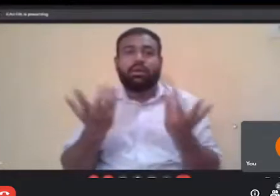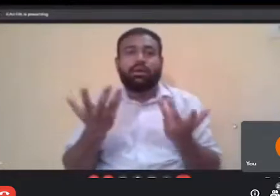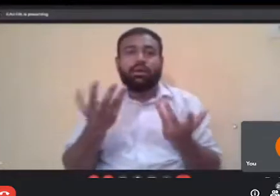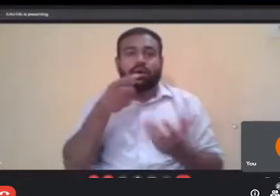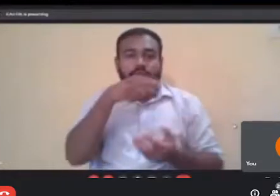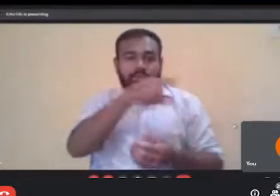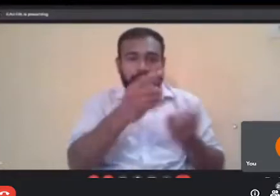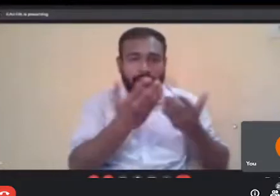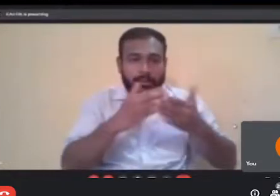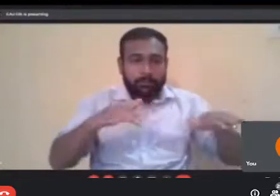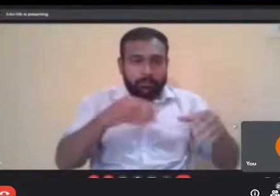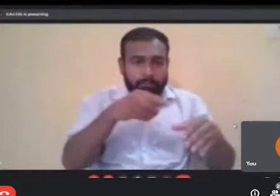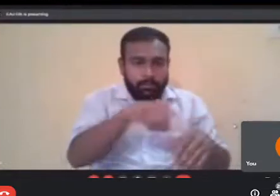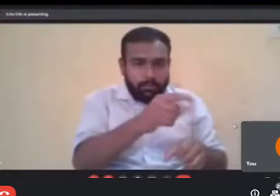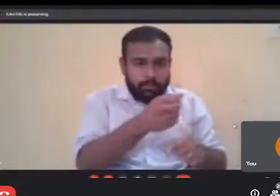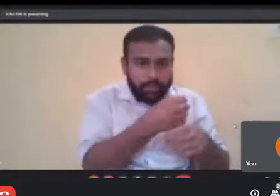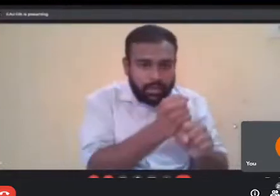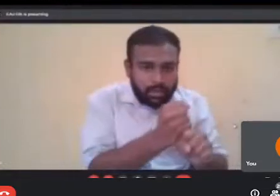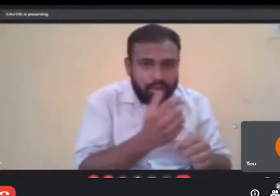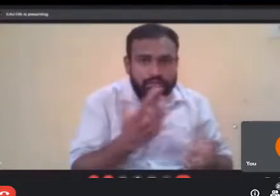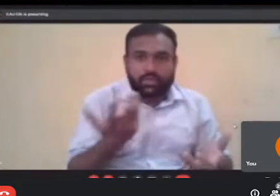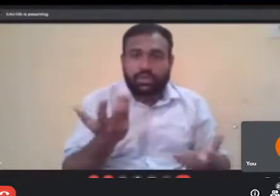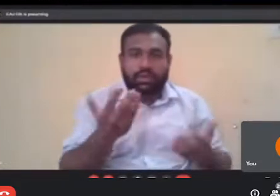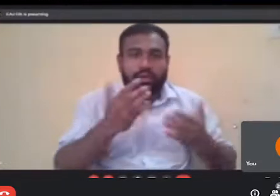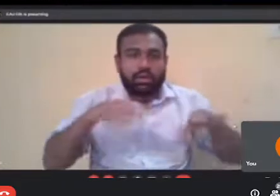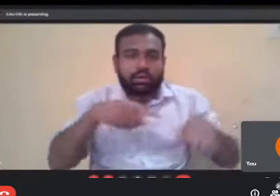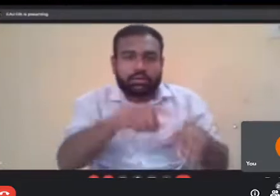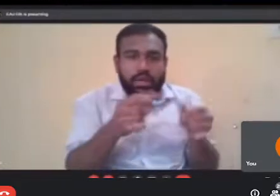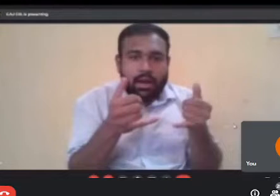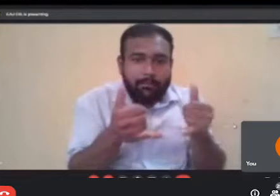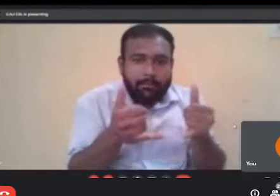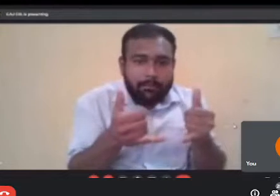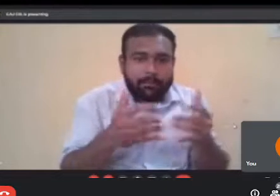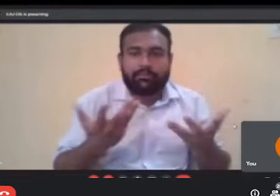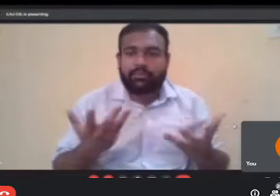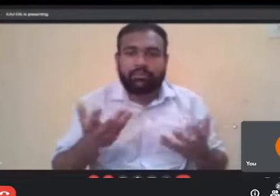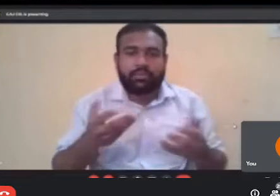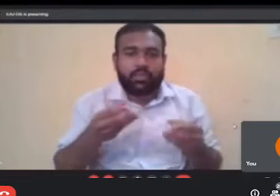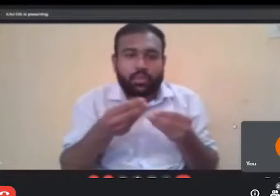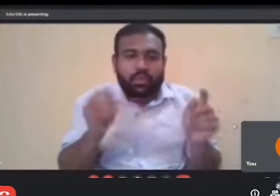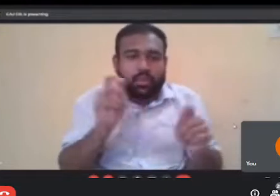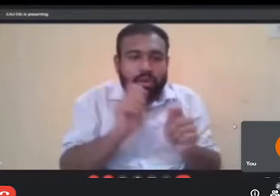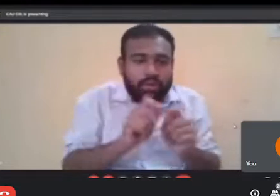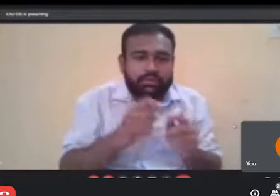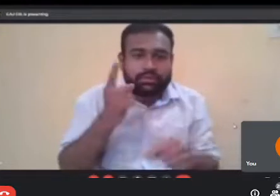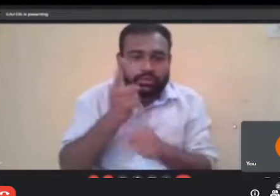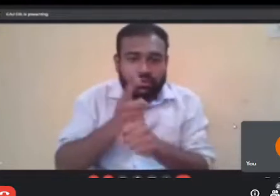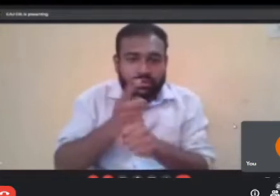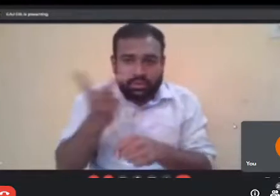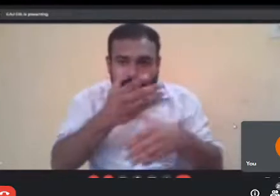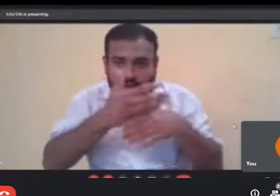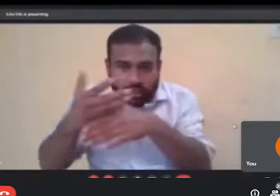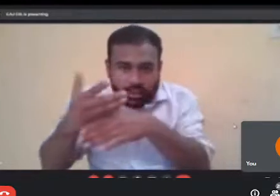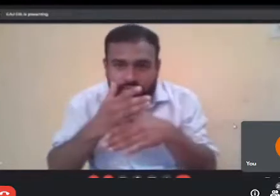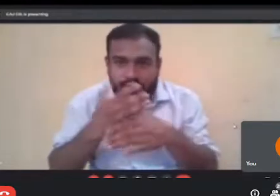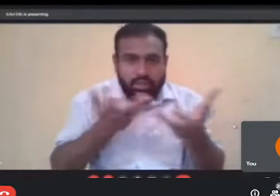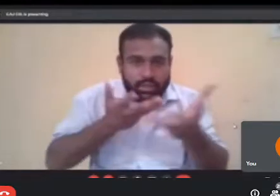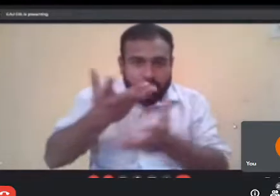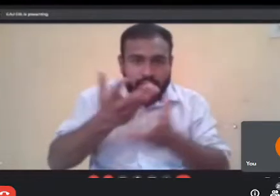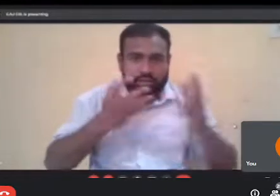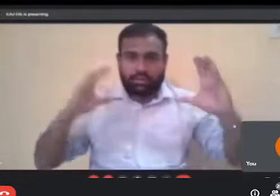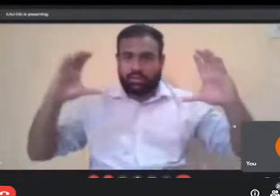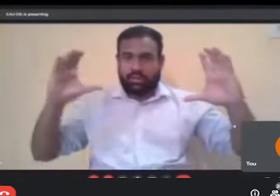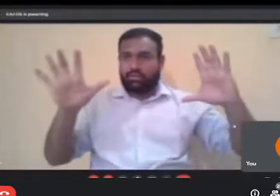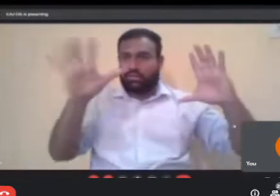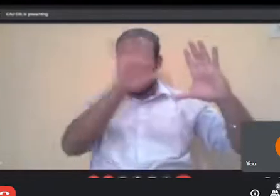talk to each people of each students, how to make, where to make, what game they wanted to play, what type of teacher and students have